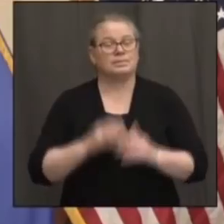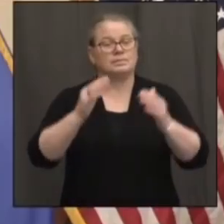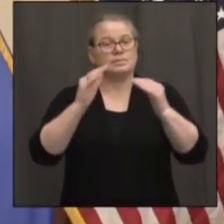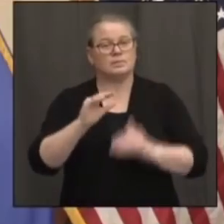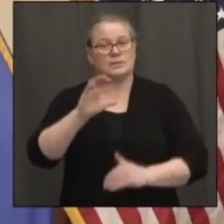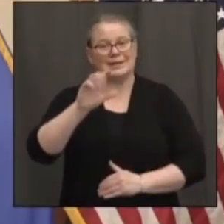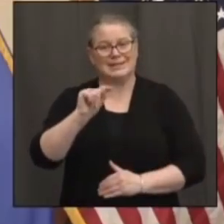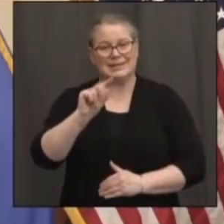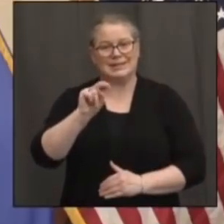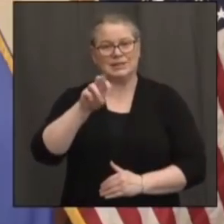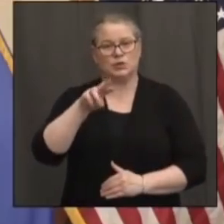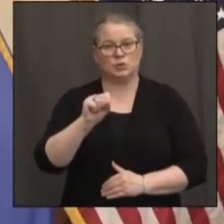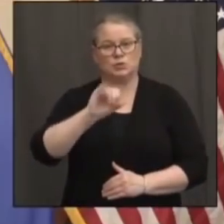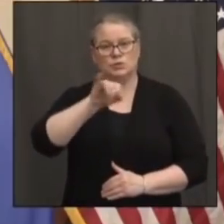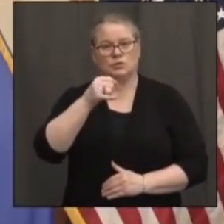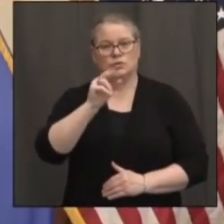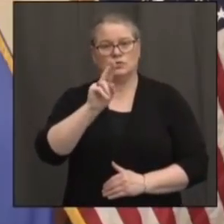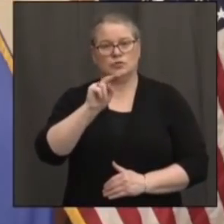CT News Junkie.